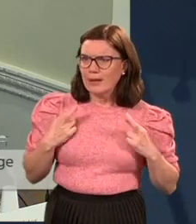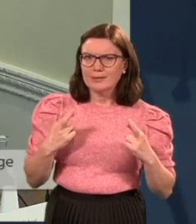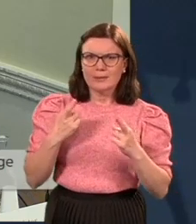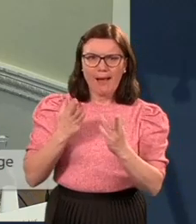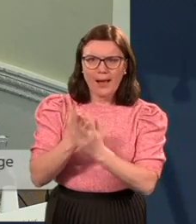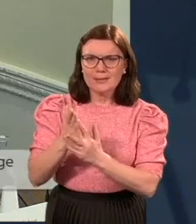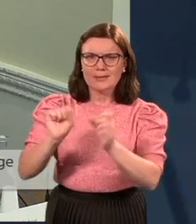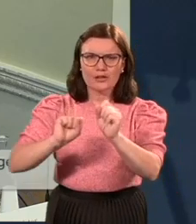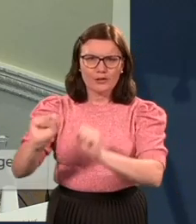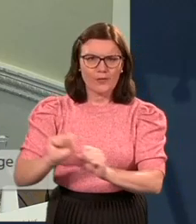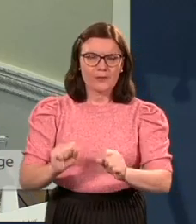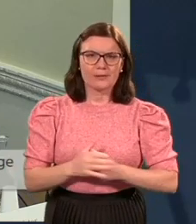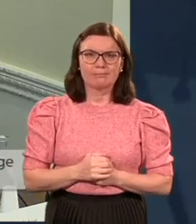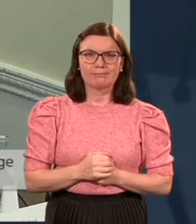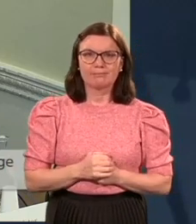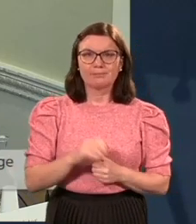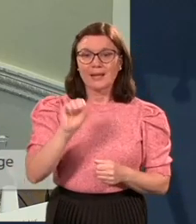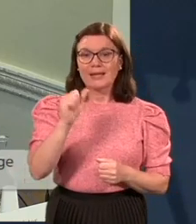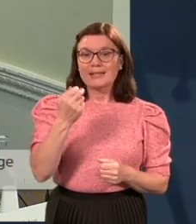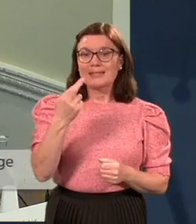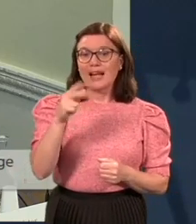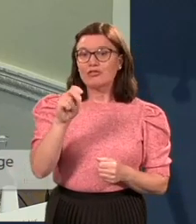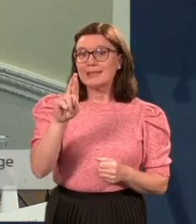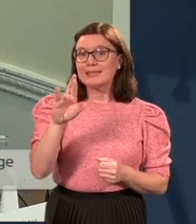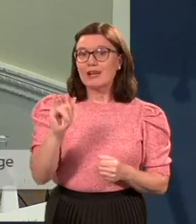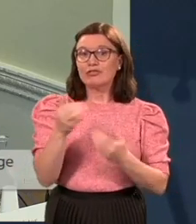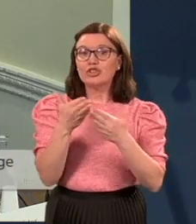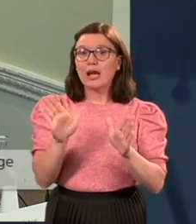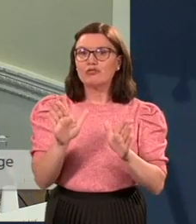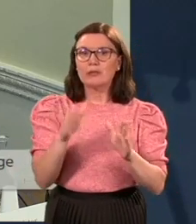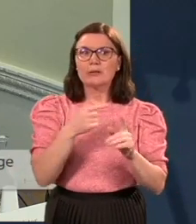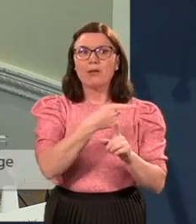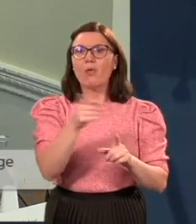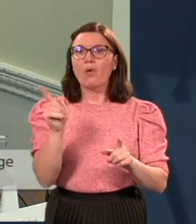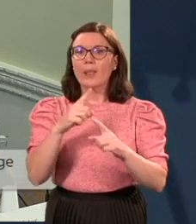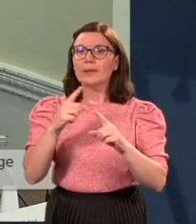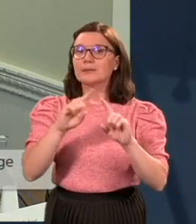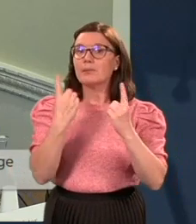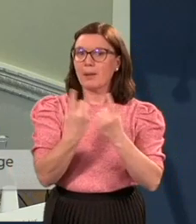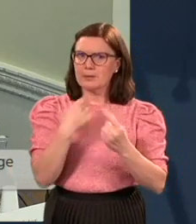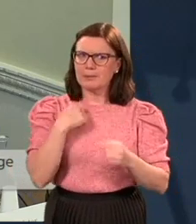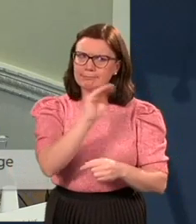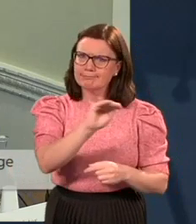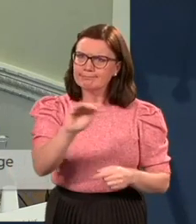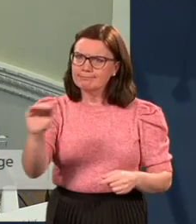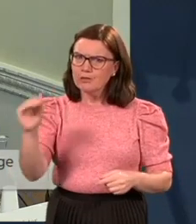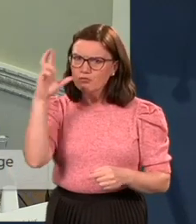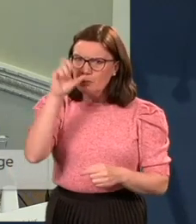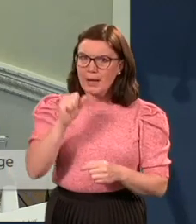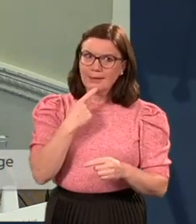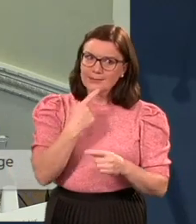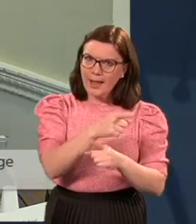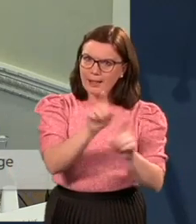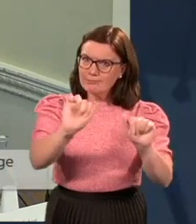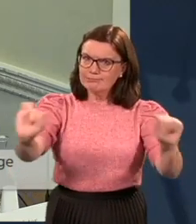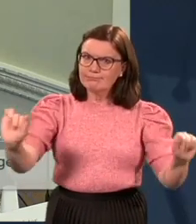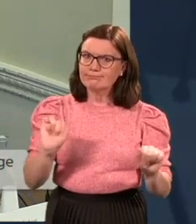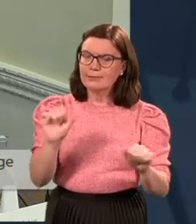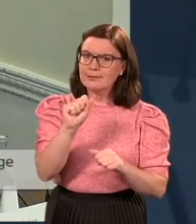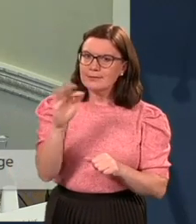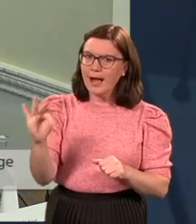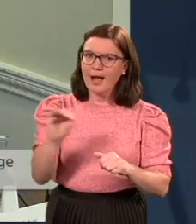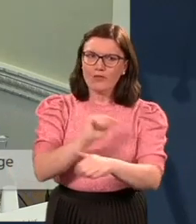services. Secretary Generals are being reminded of this fact and encouraged to remind their staff and the agencies for which